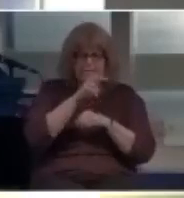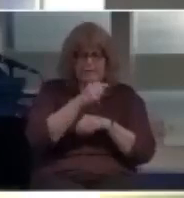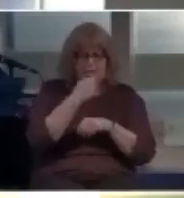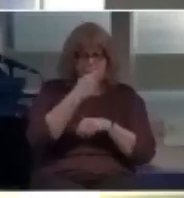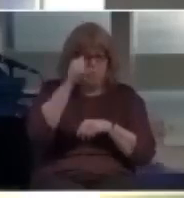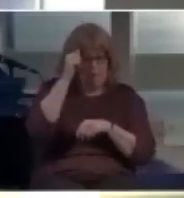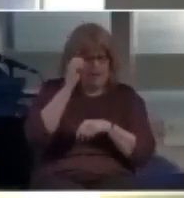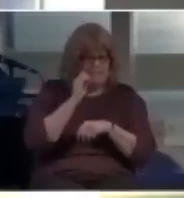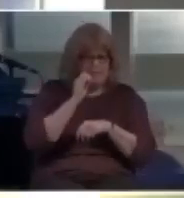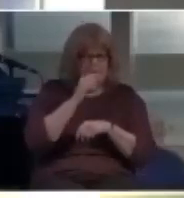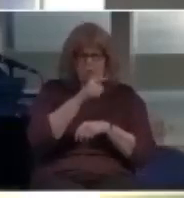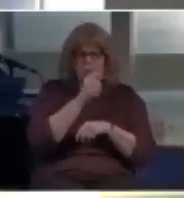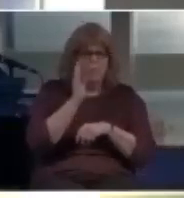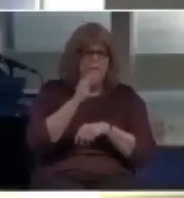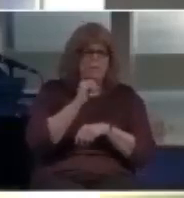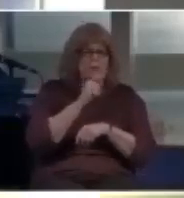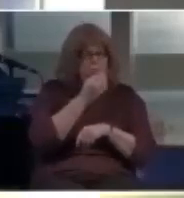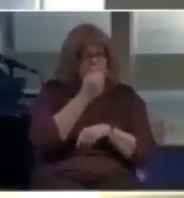know,